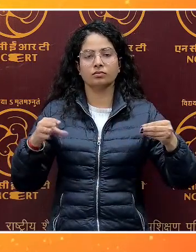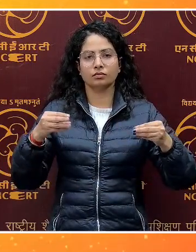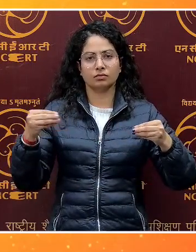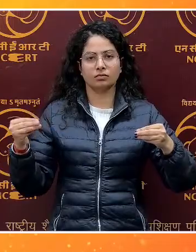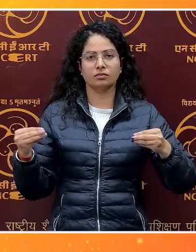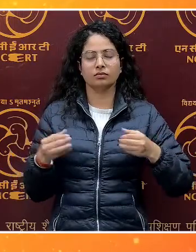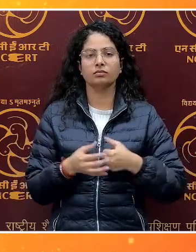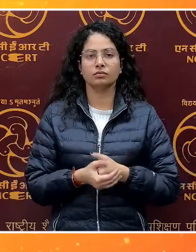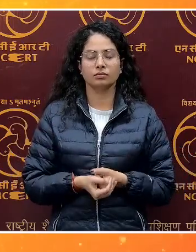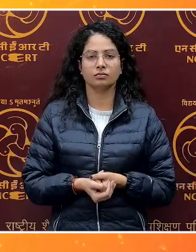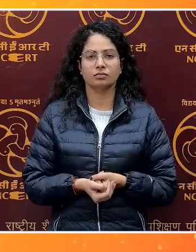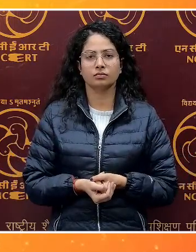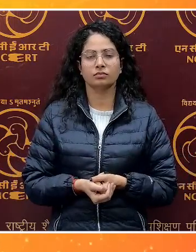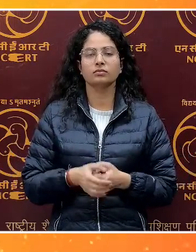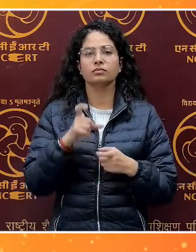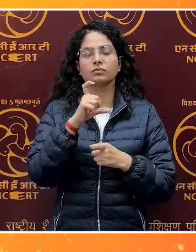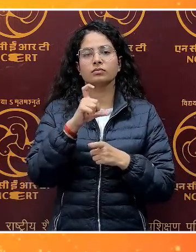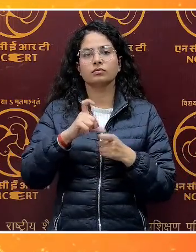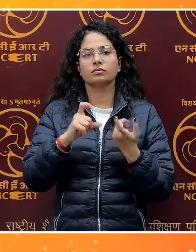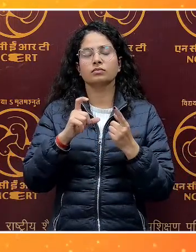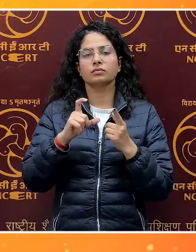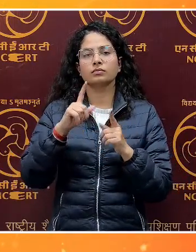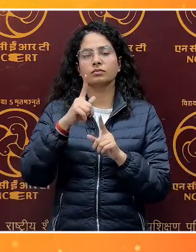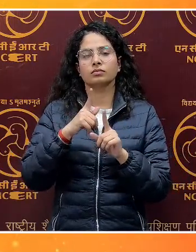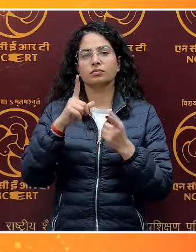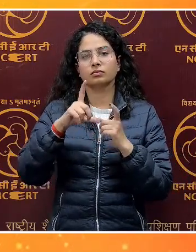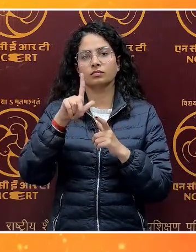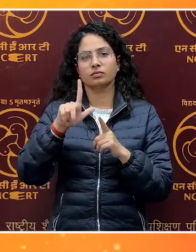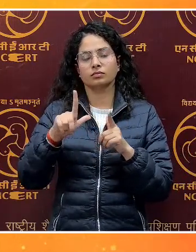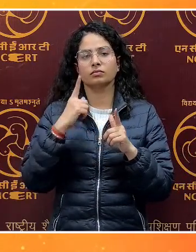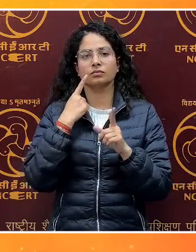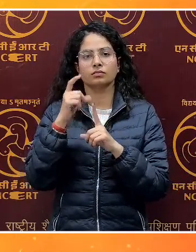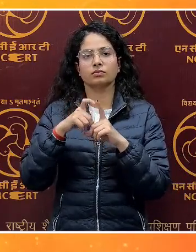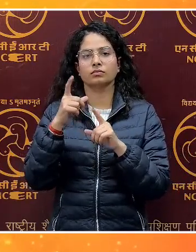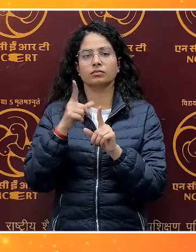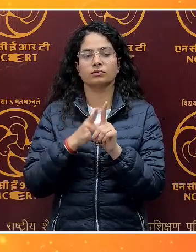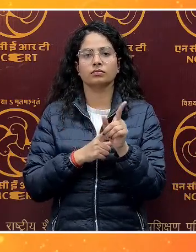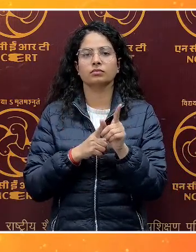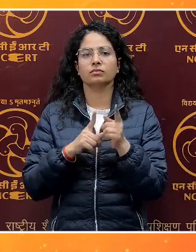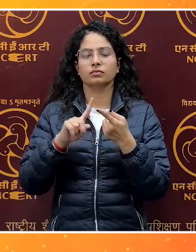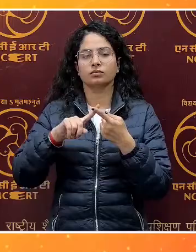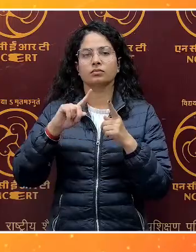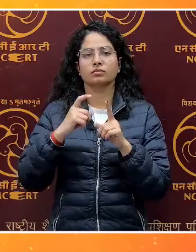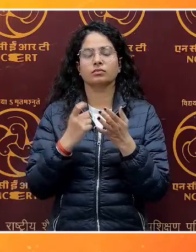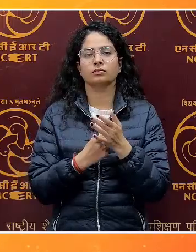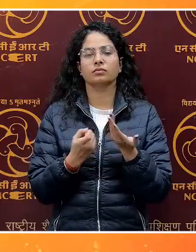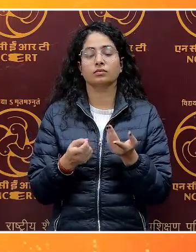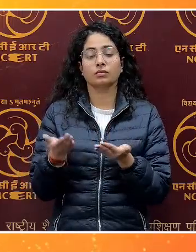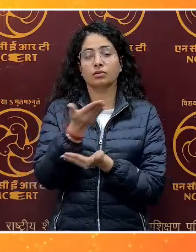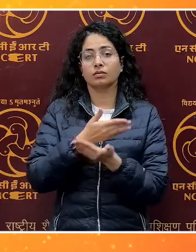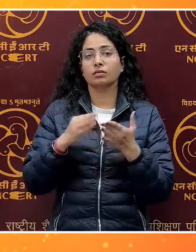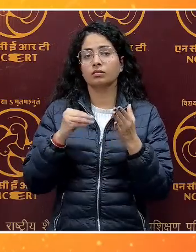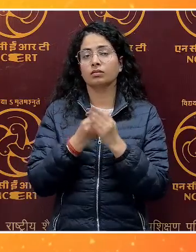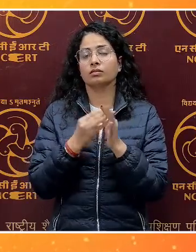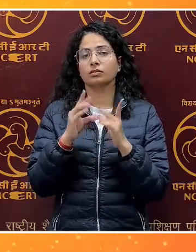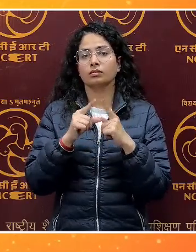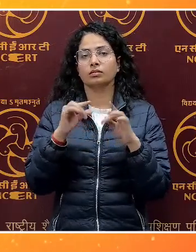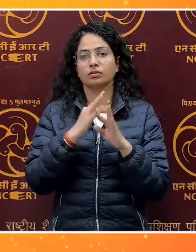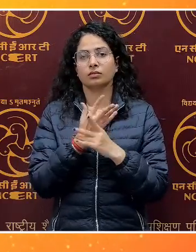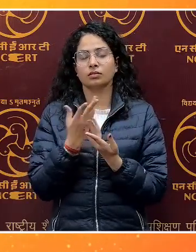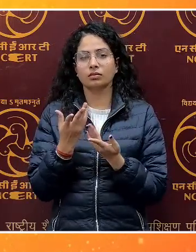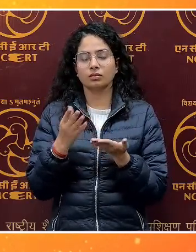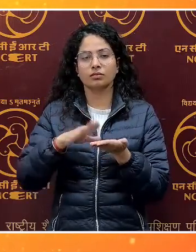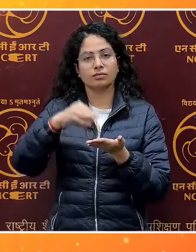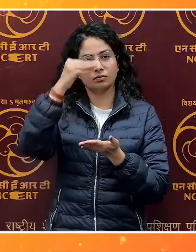can guess we have a cylinder with two hemispherical ends. Okay. So we will have to learn how to calculate their